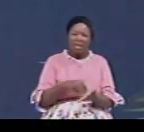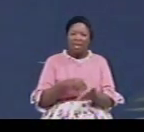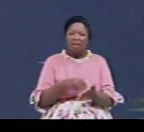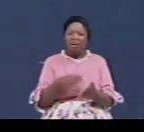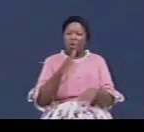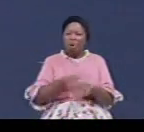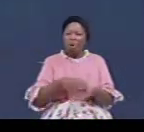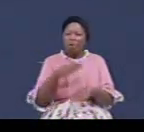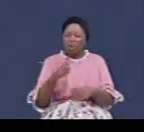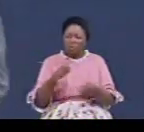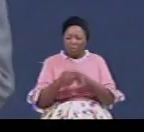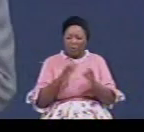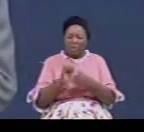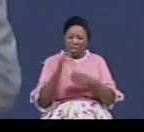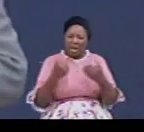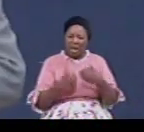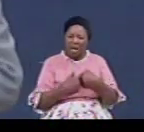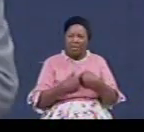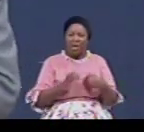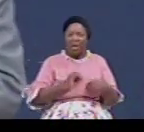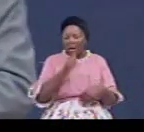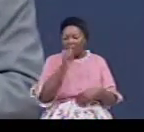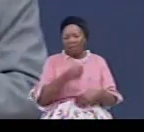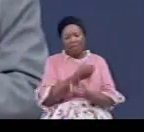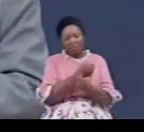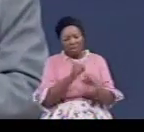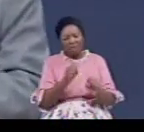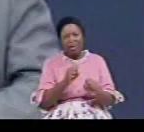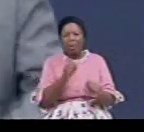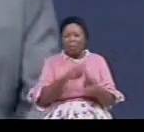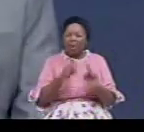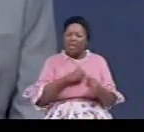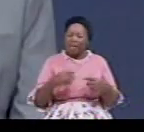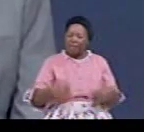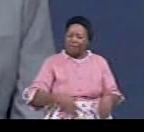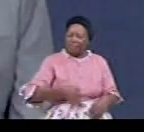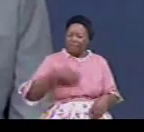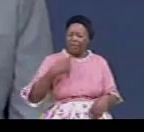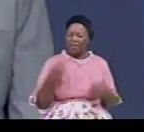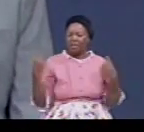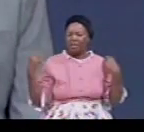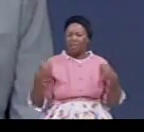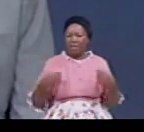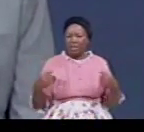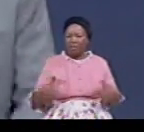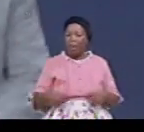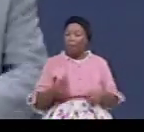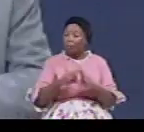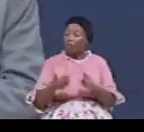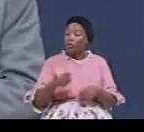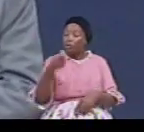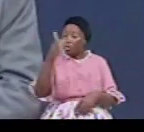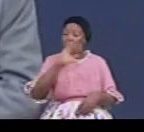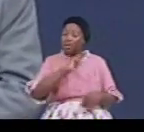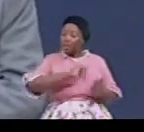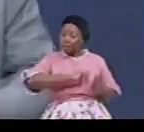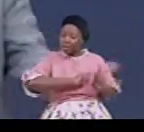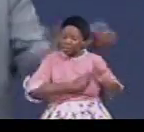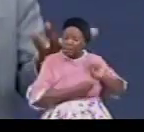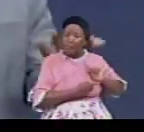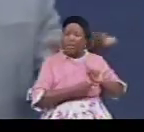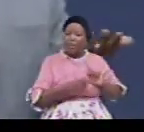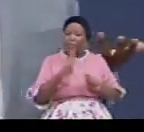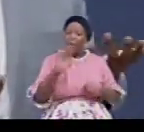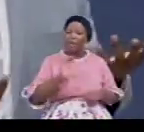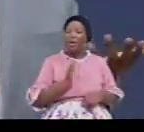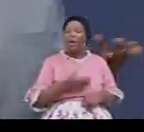I'm sick, I feel the pain. God is grieved by our sin.